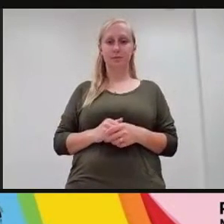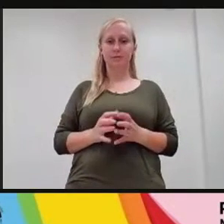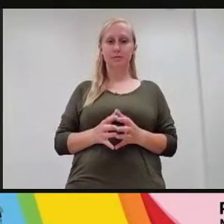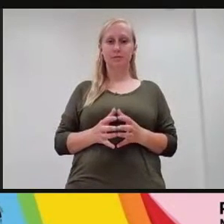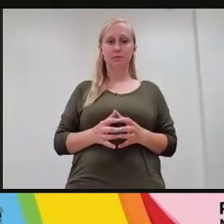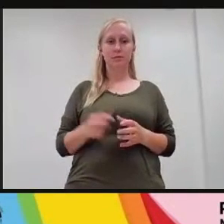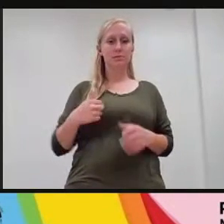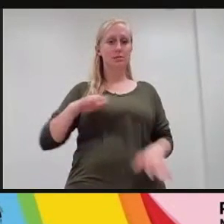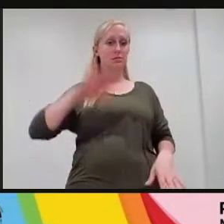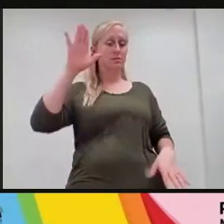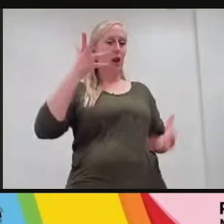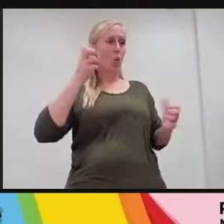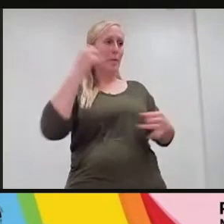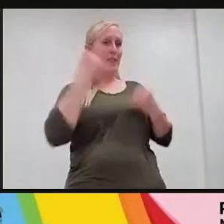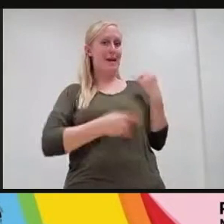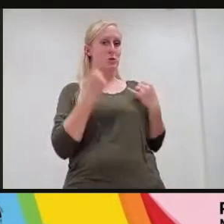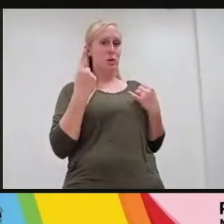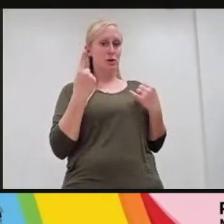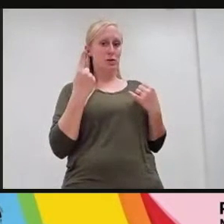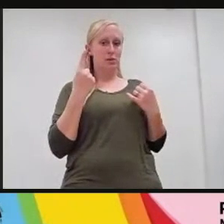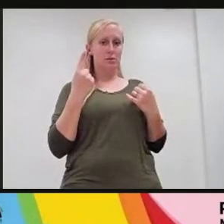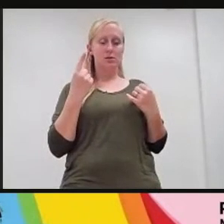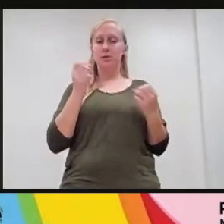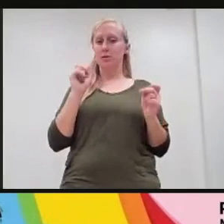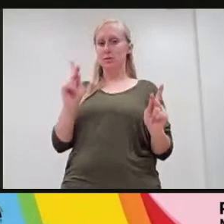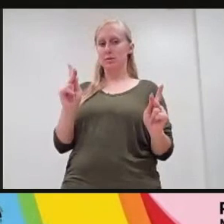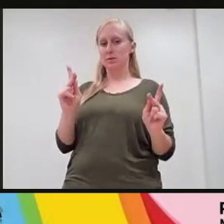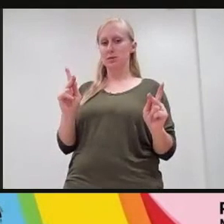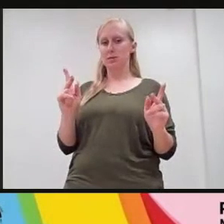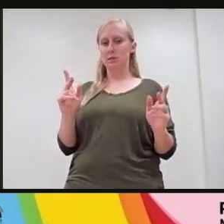I'll jump in because I don't want to be the last one. Thanks, Karina.